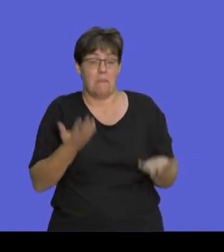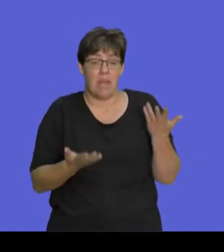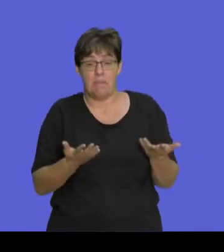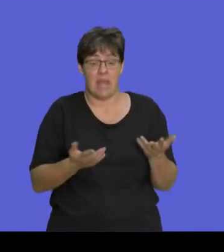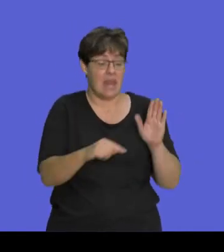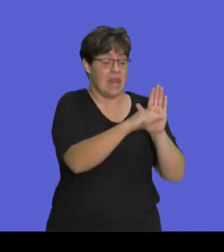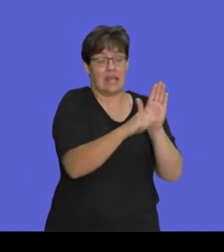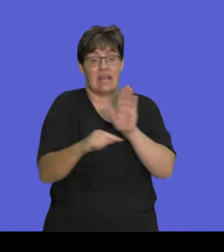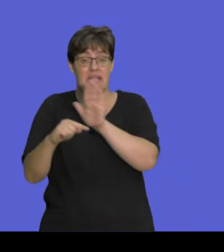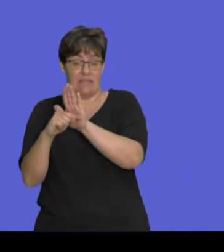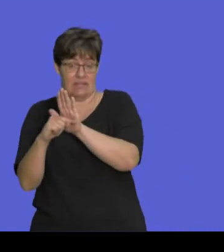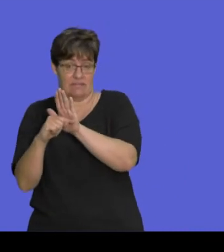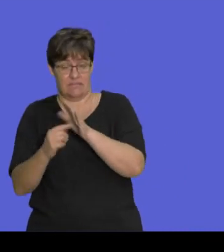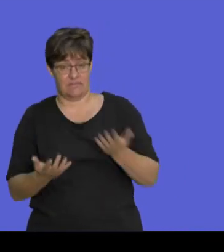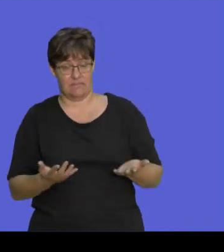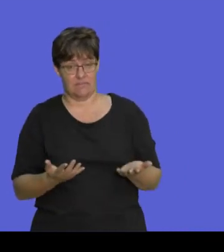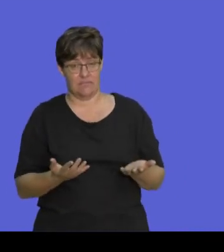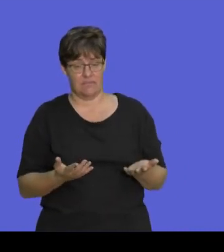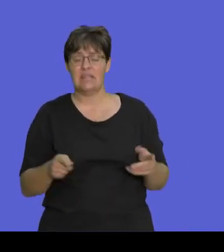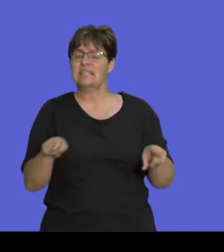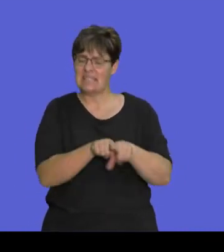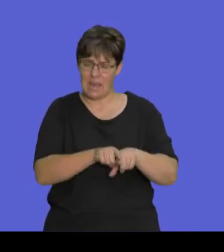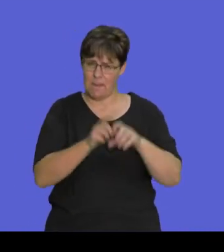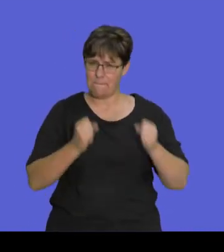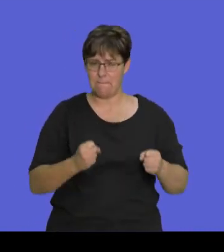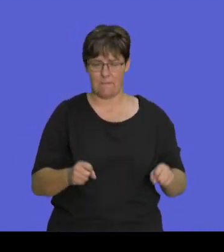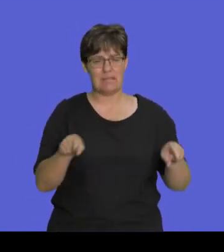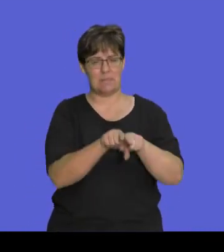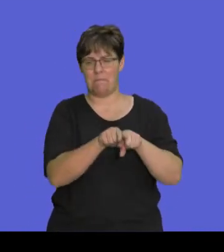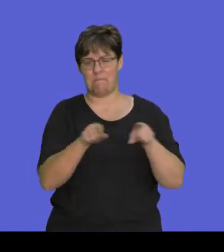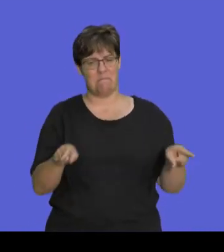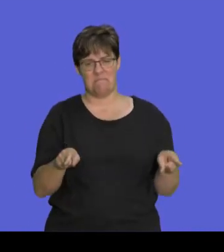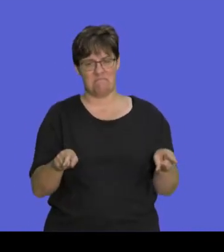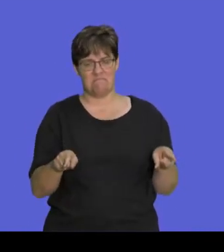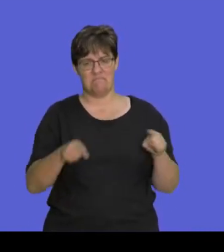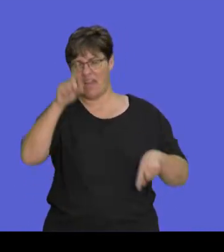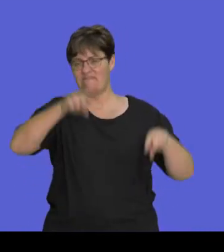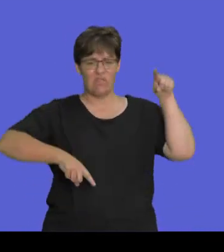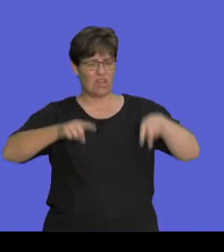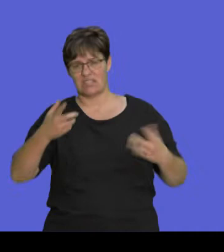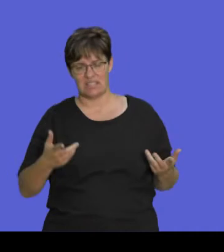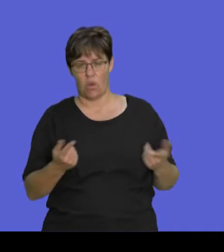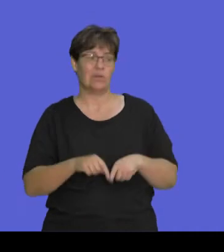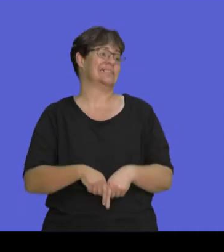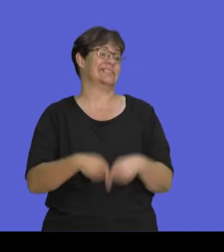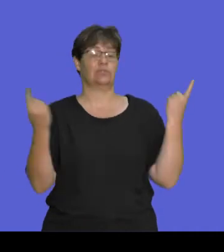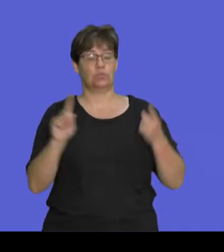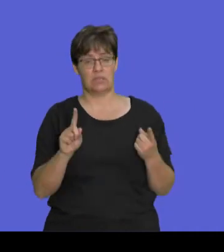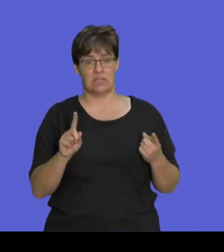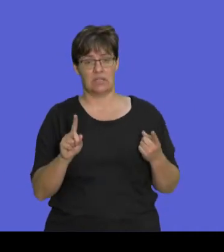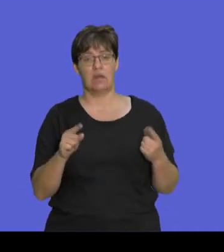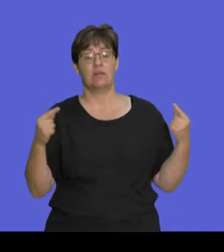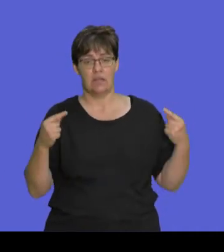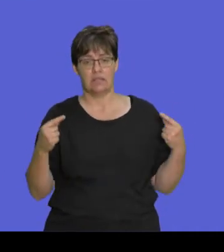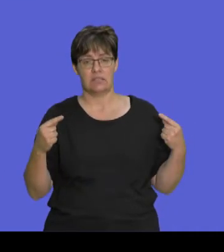Still, these are like charges. The variation in this case, or the difference, is that these ones are actually negative, right? Having said that,